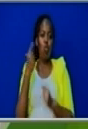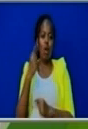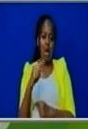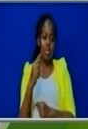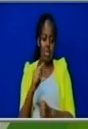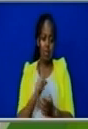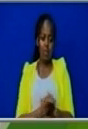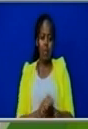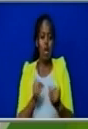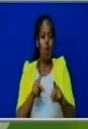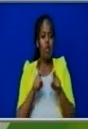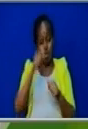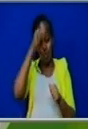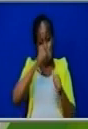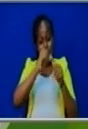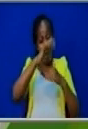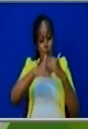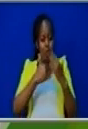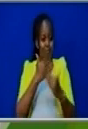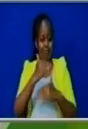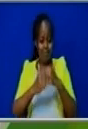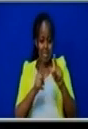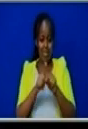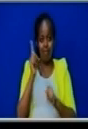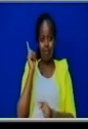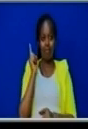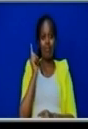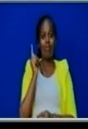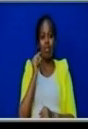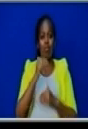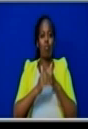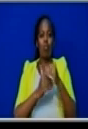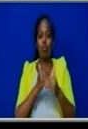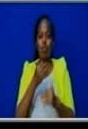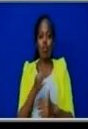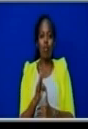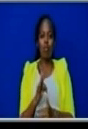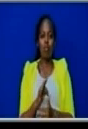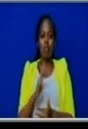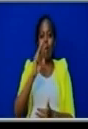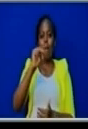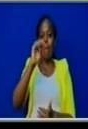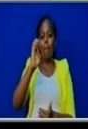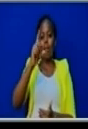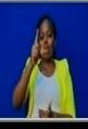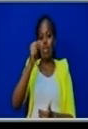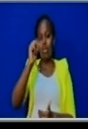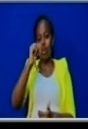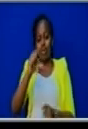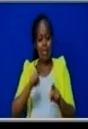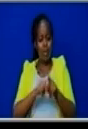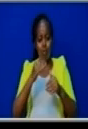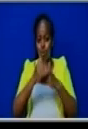gas. Gas. We need to remember all those processes. Yes. The process of melting, Yes. the